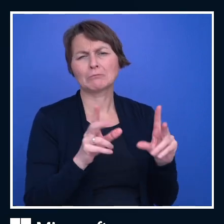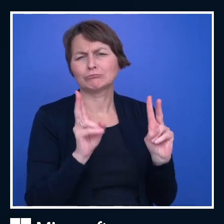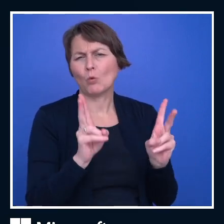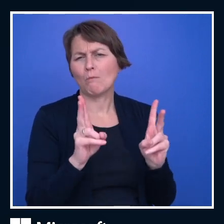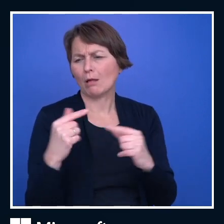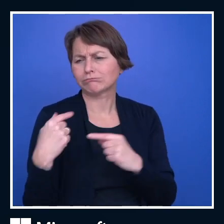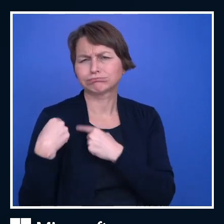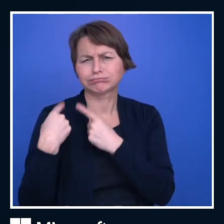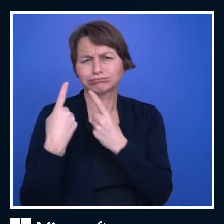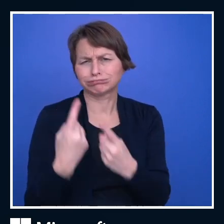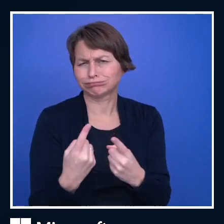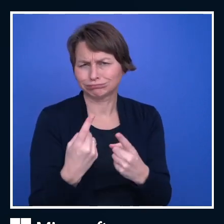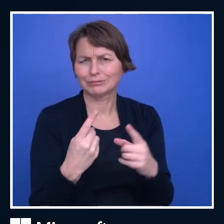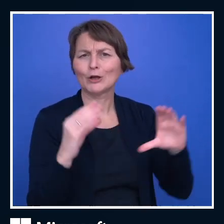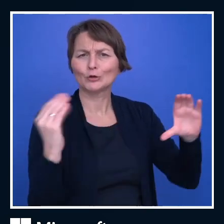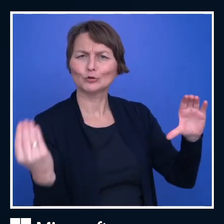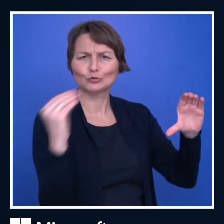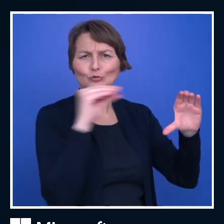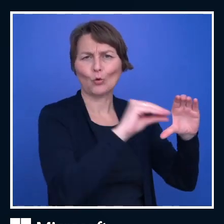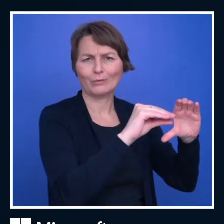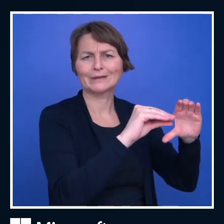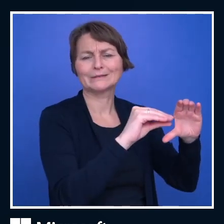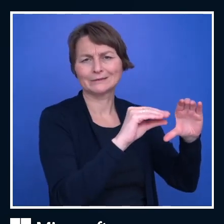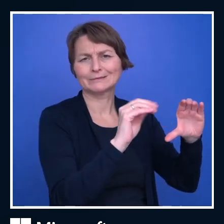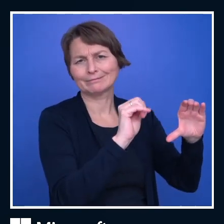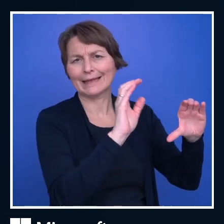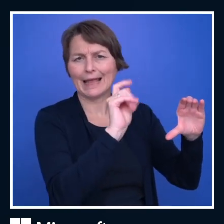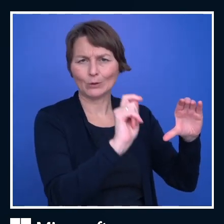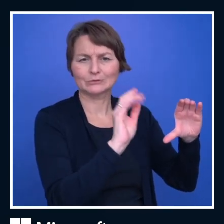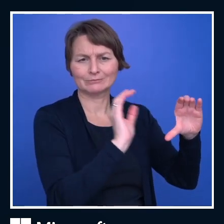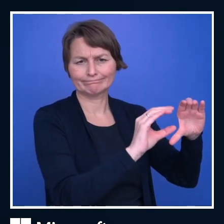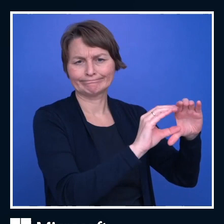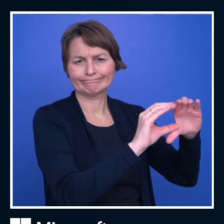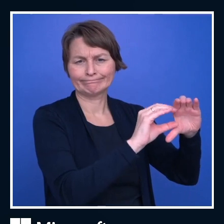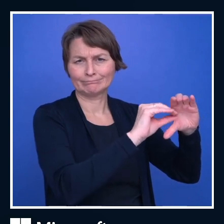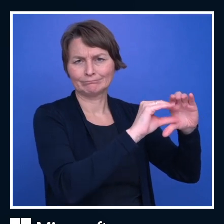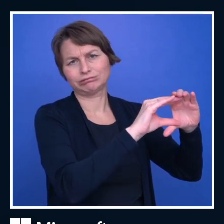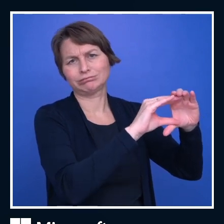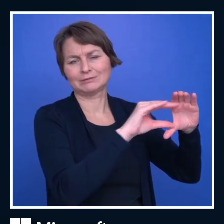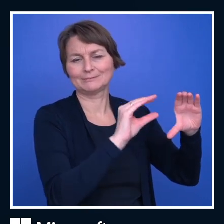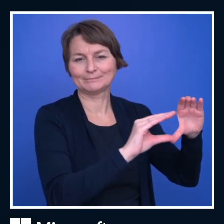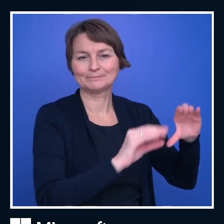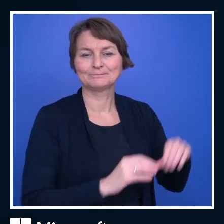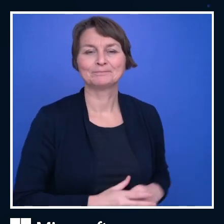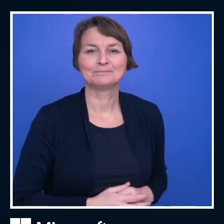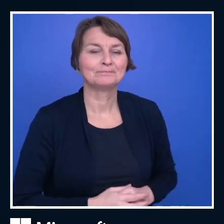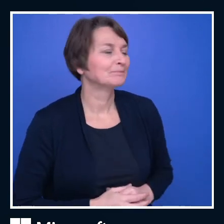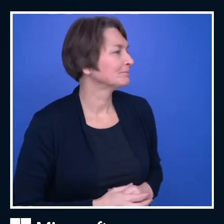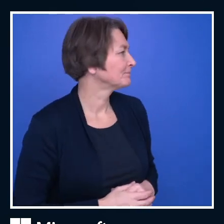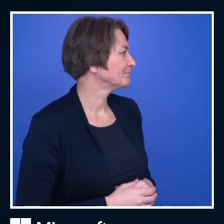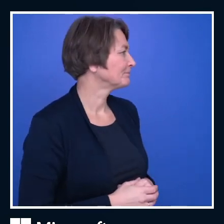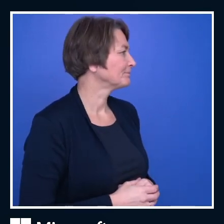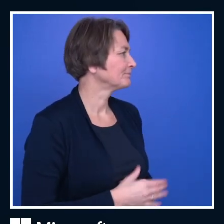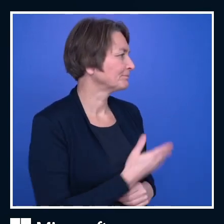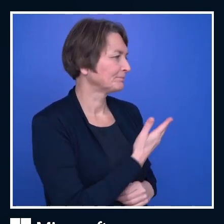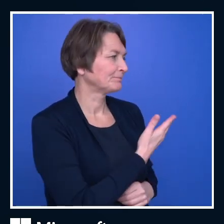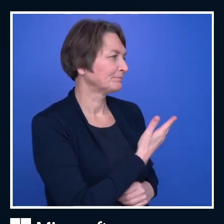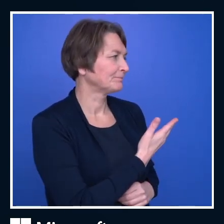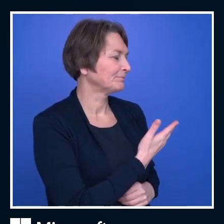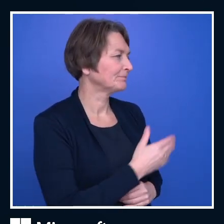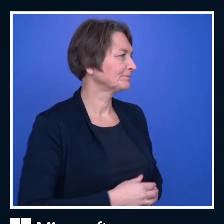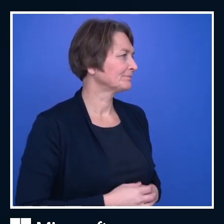contains, and I'll zoom in a bit, it'll be clear for everyone, which